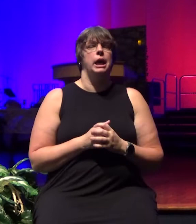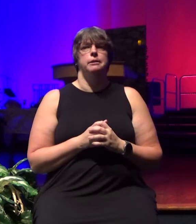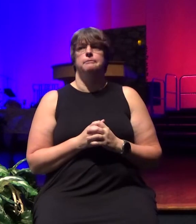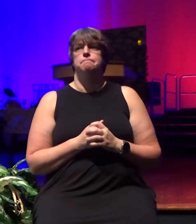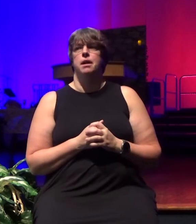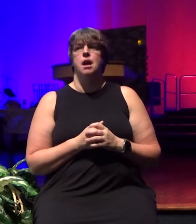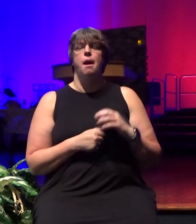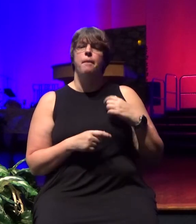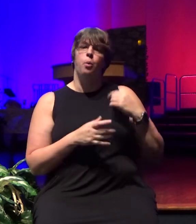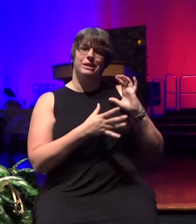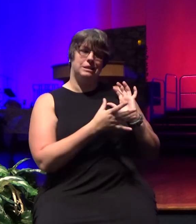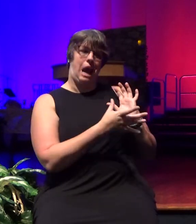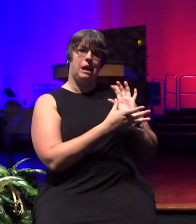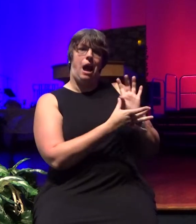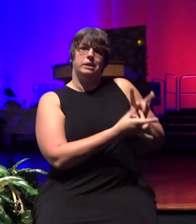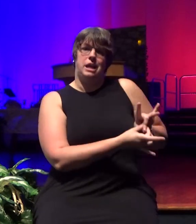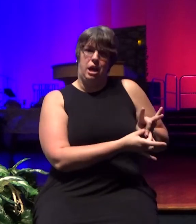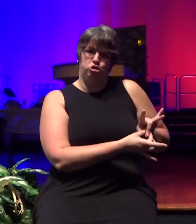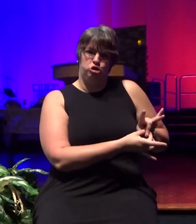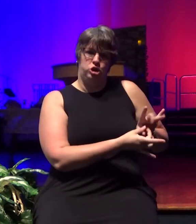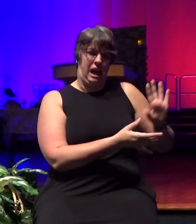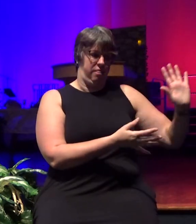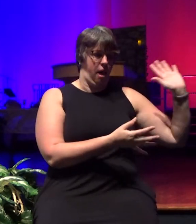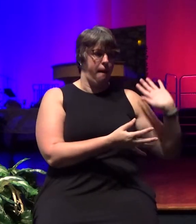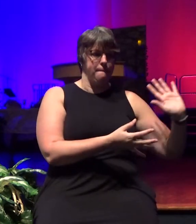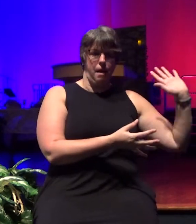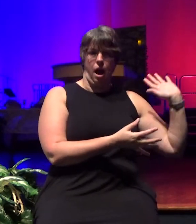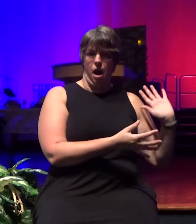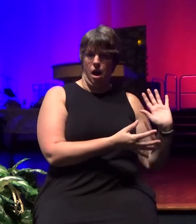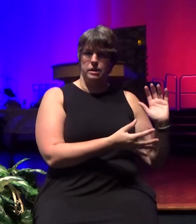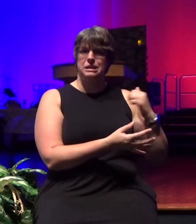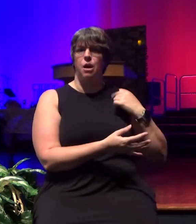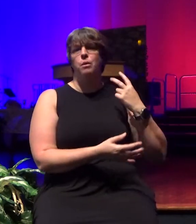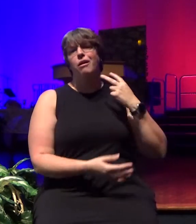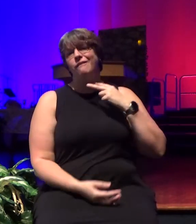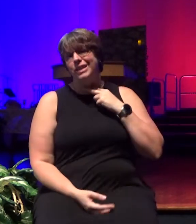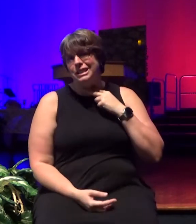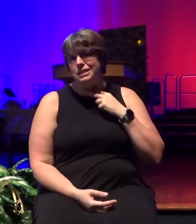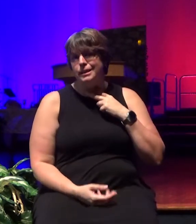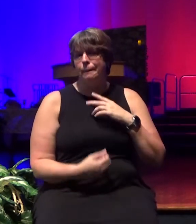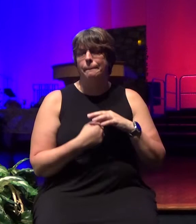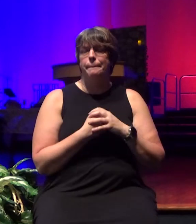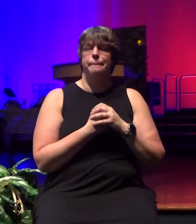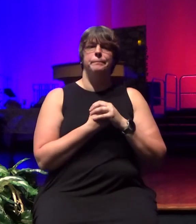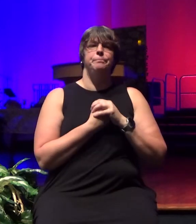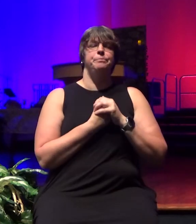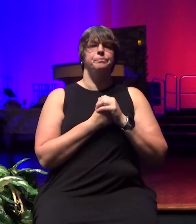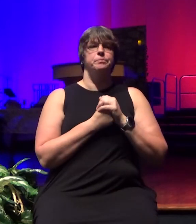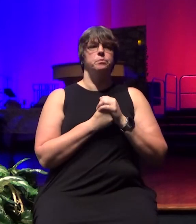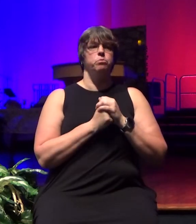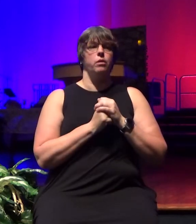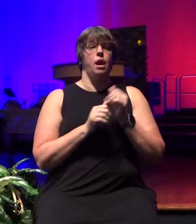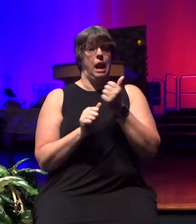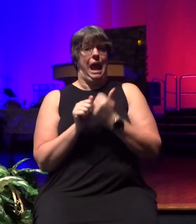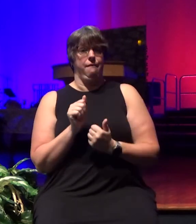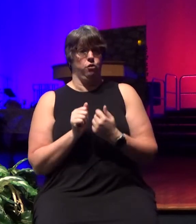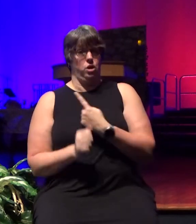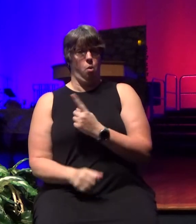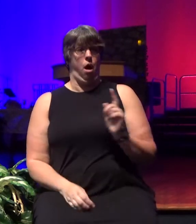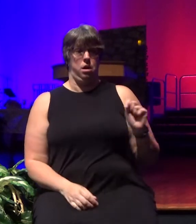involved in the victim narratives around it. Now, every one of us is subject to times when we're